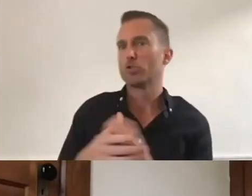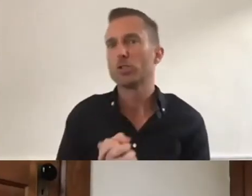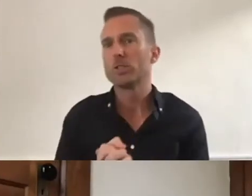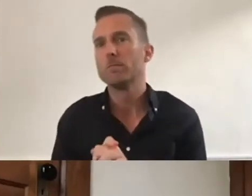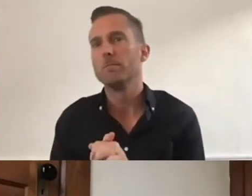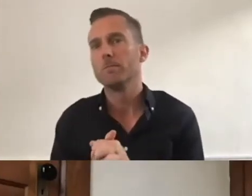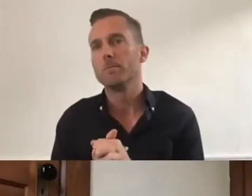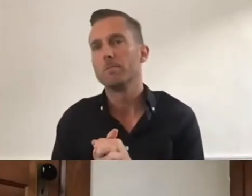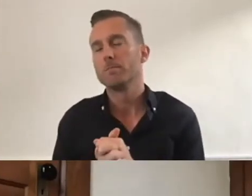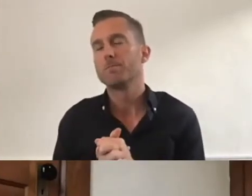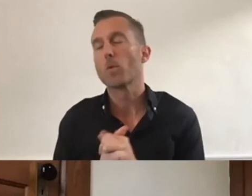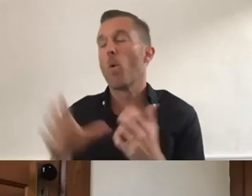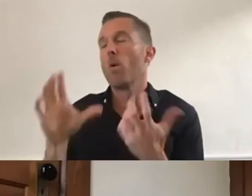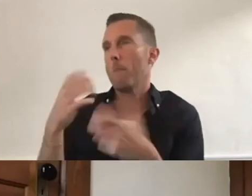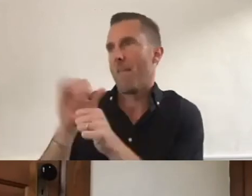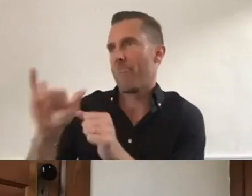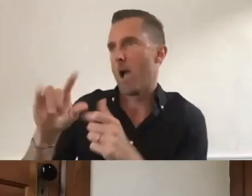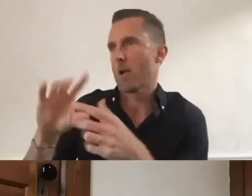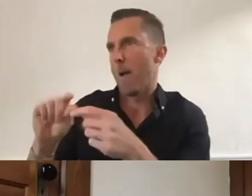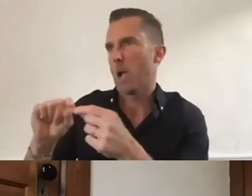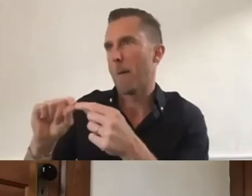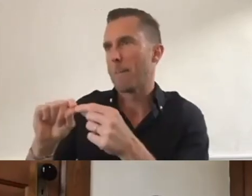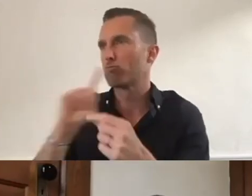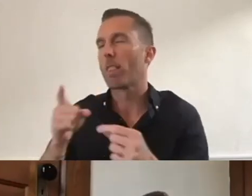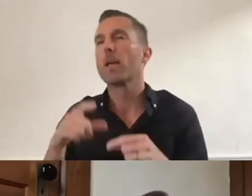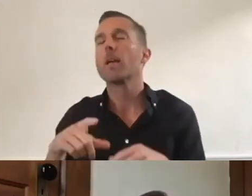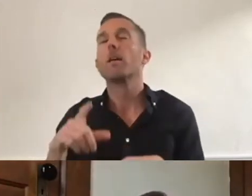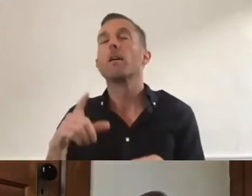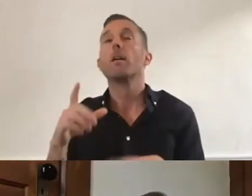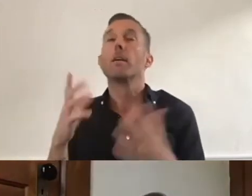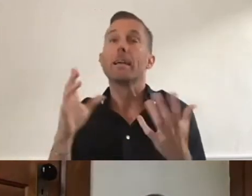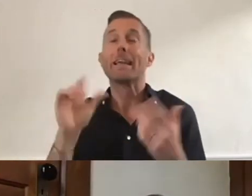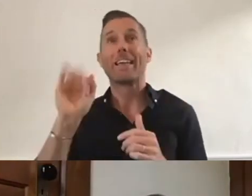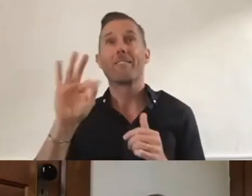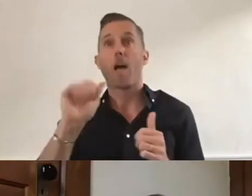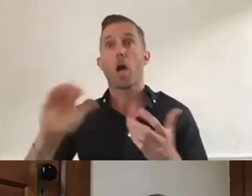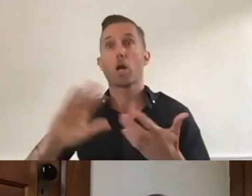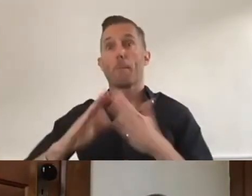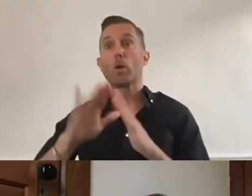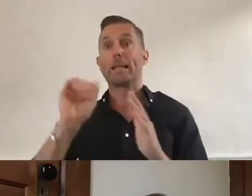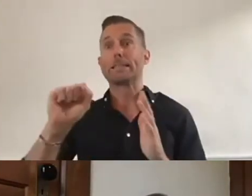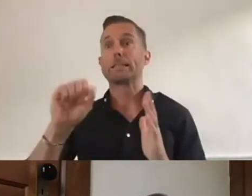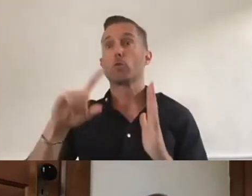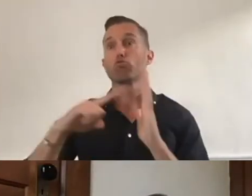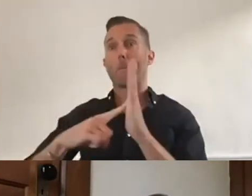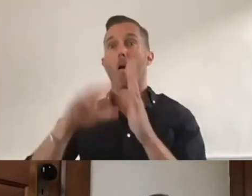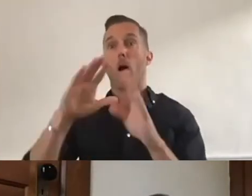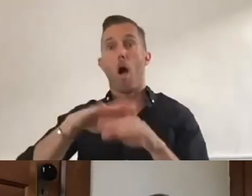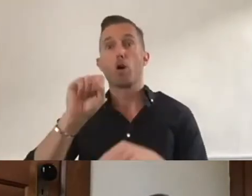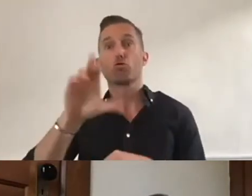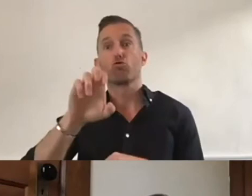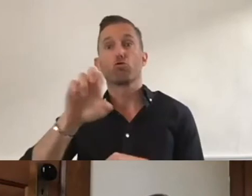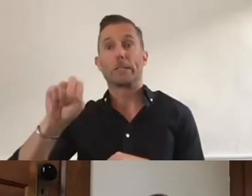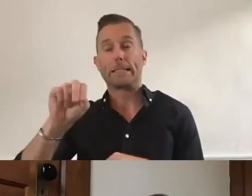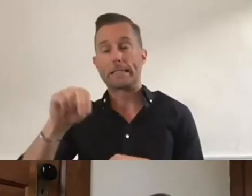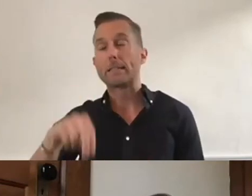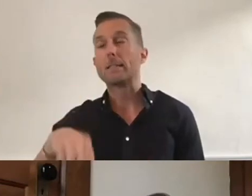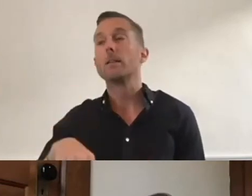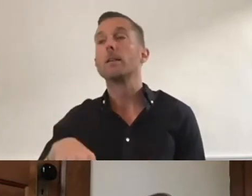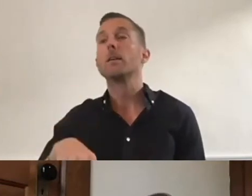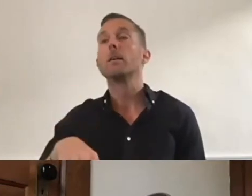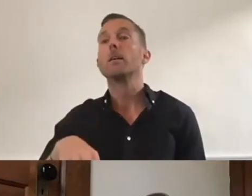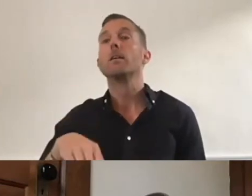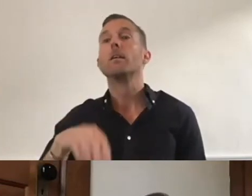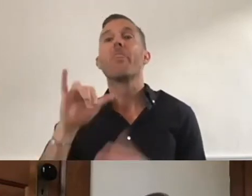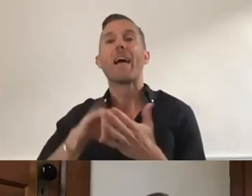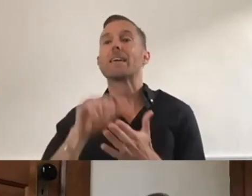making that comment. We, for the most part, if a community is being represented on screen on Grey's that isn't